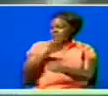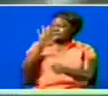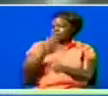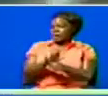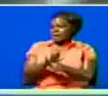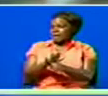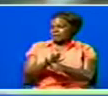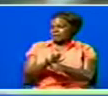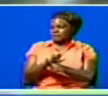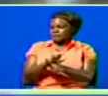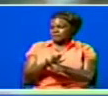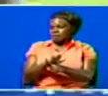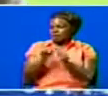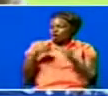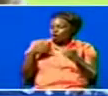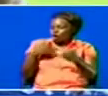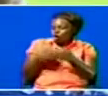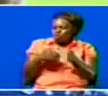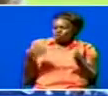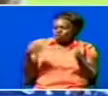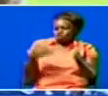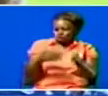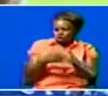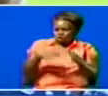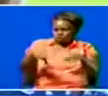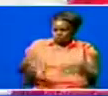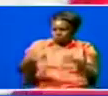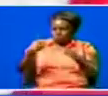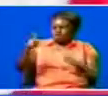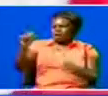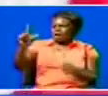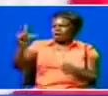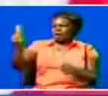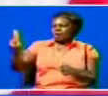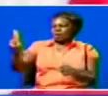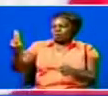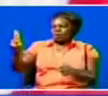the position nearly derailed his efforts to succeed Bishop Kalu.